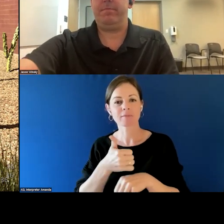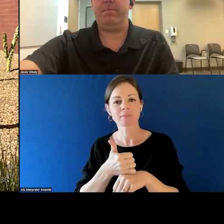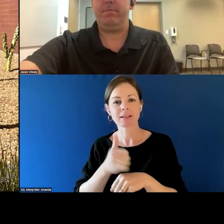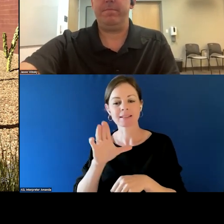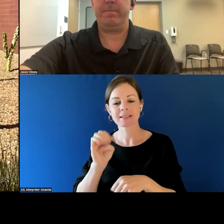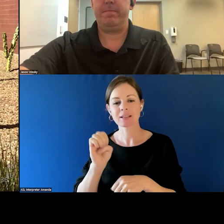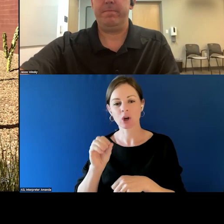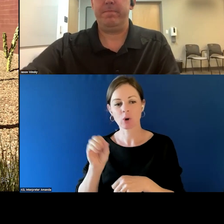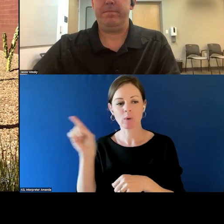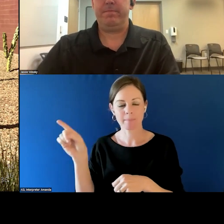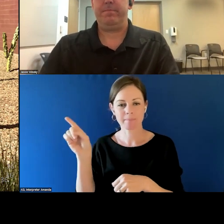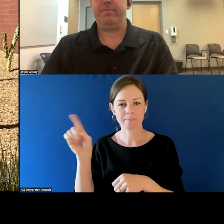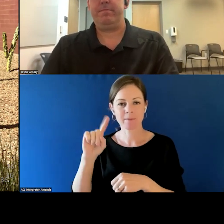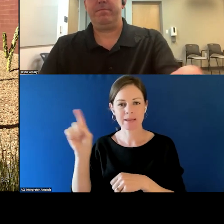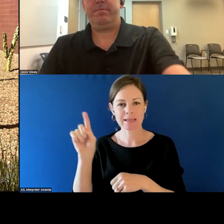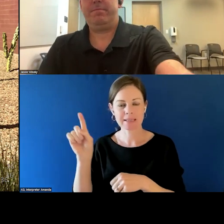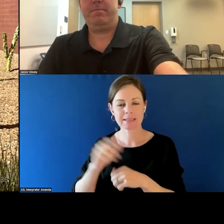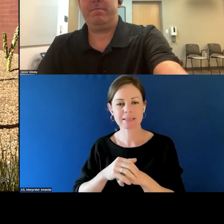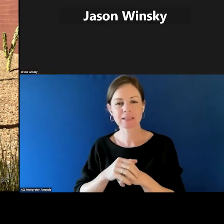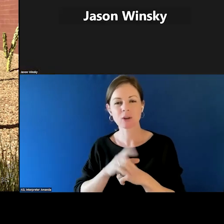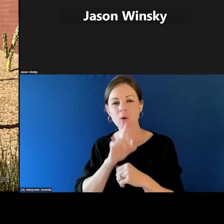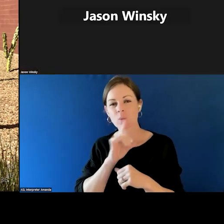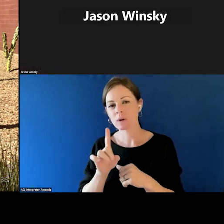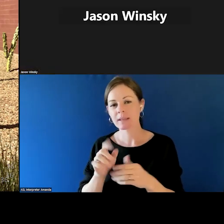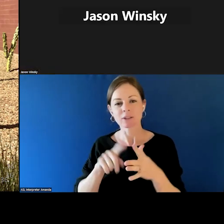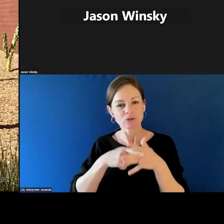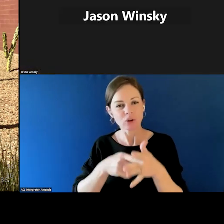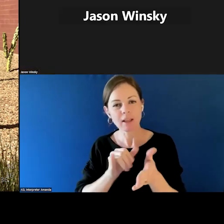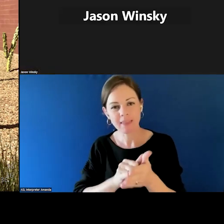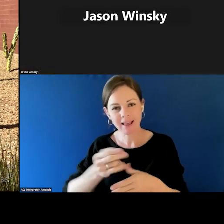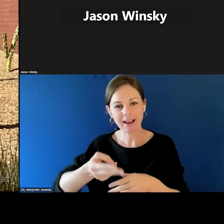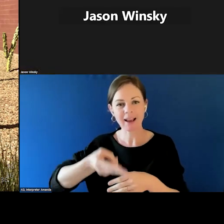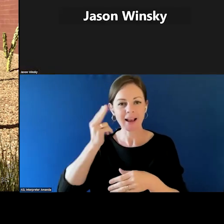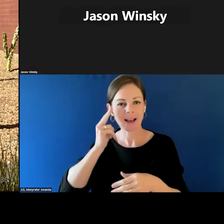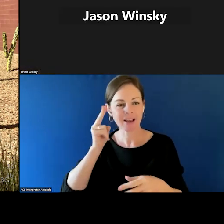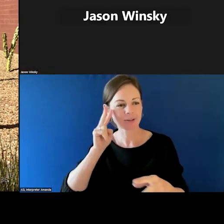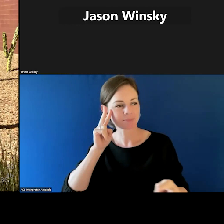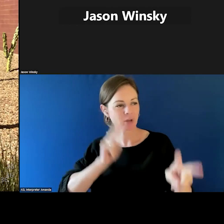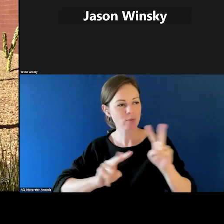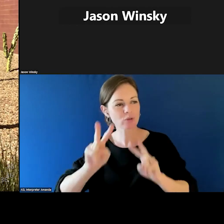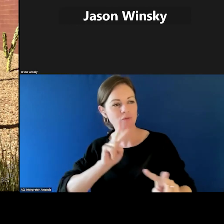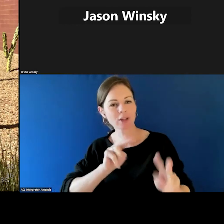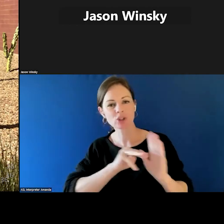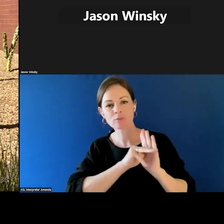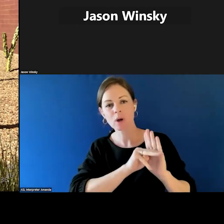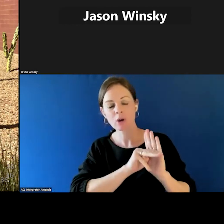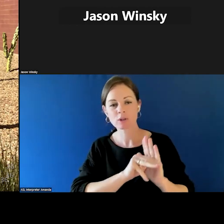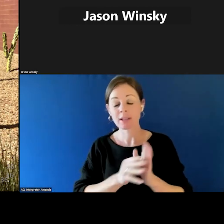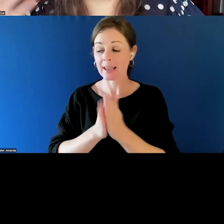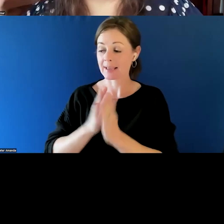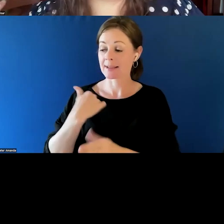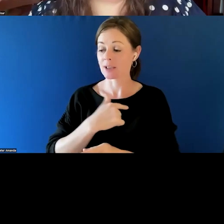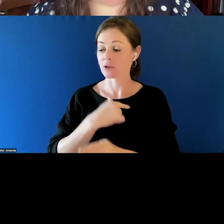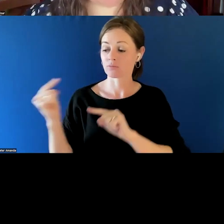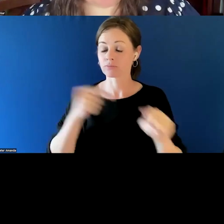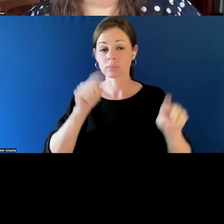REBA up there, and then kind of really pioneered that high acuity observation model. So we were asked to come take it over. And I